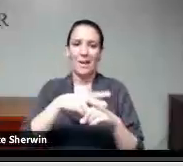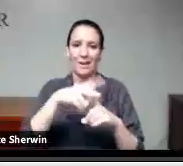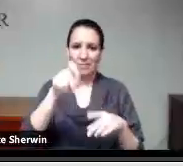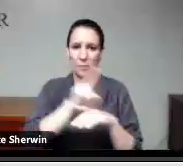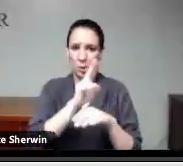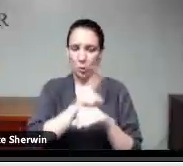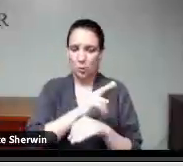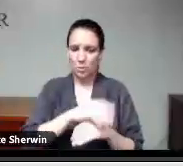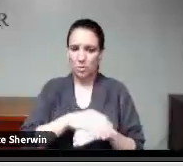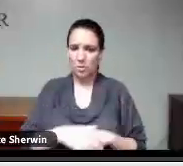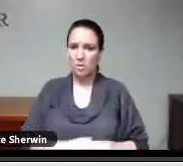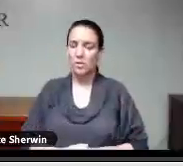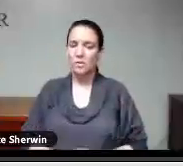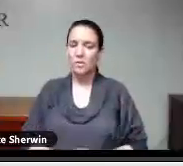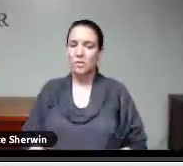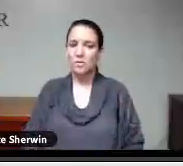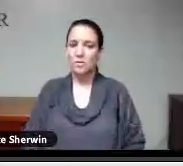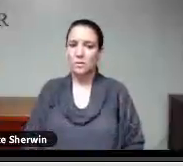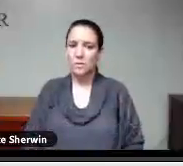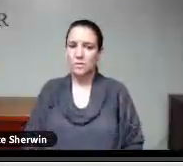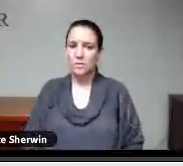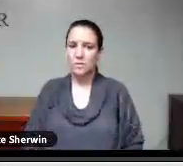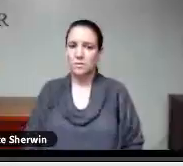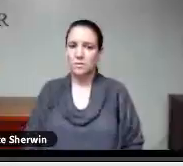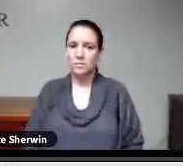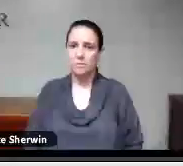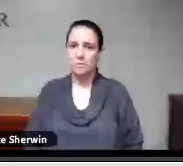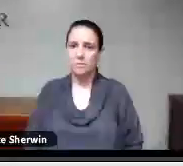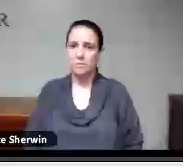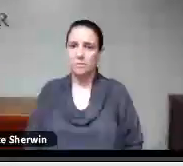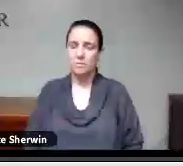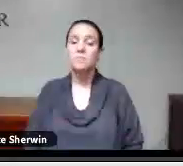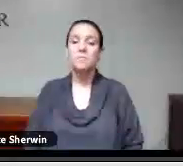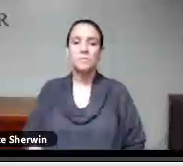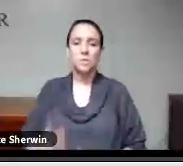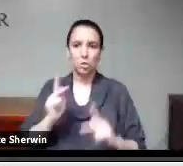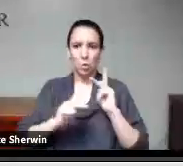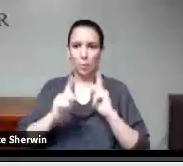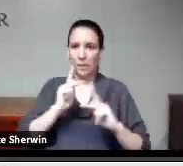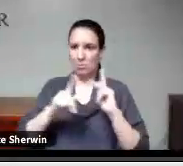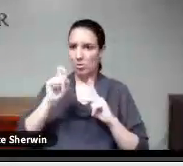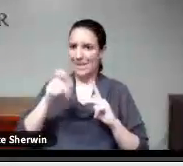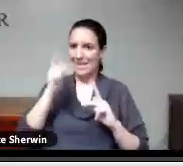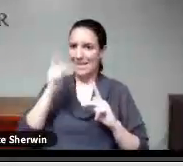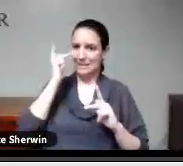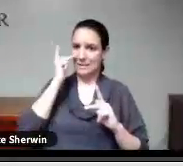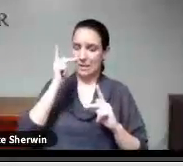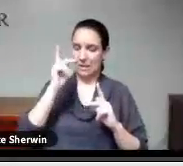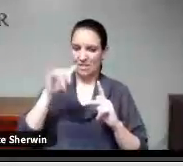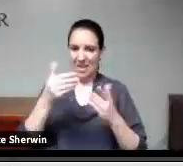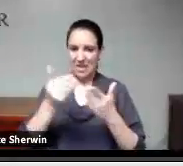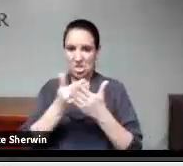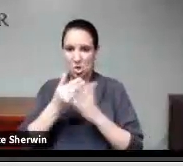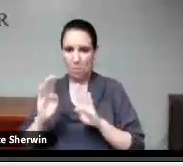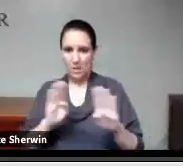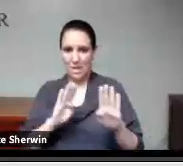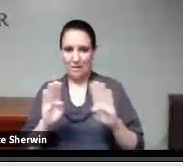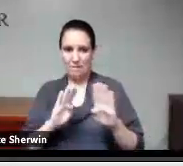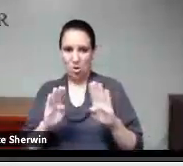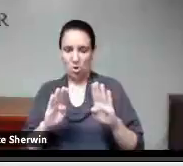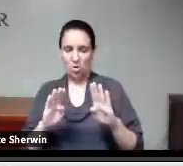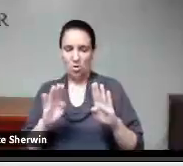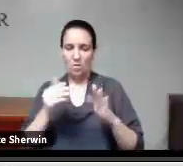to see the new skill or behavior as something that they are able